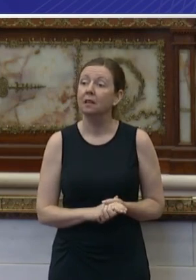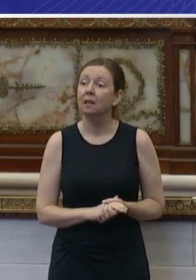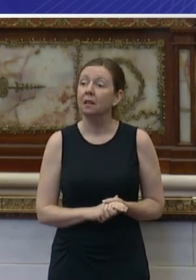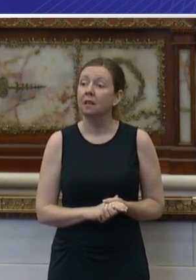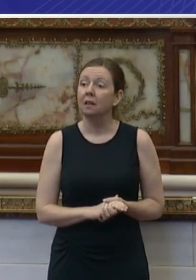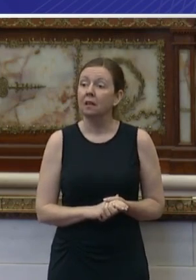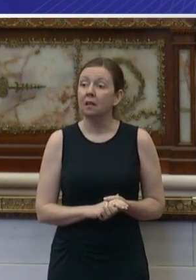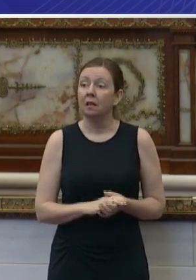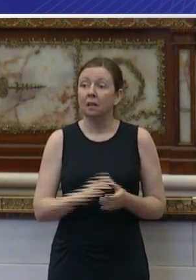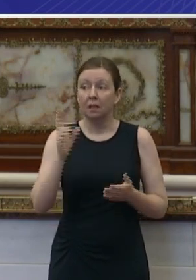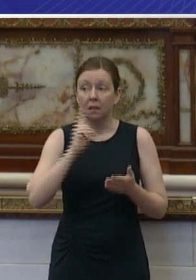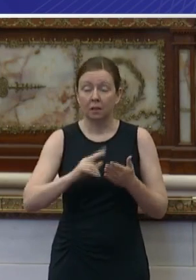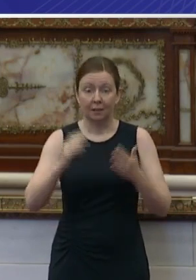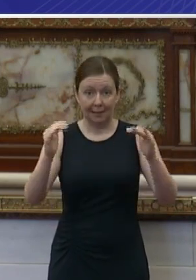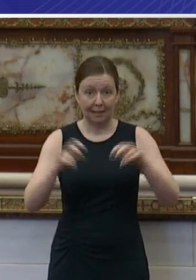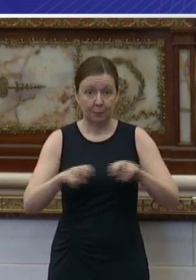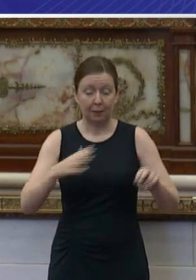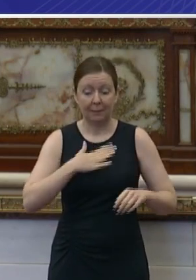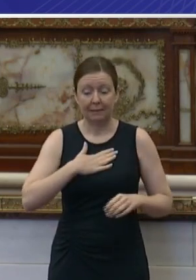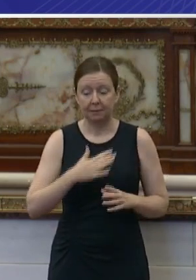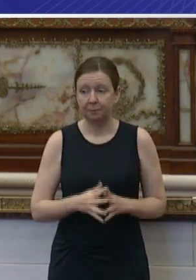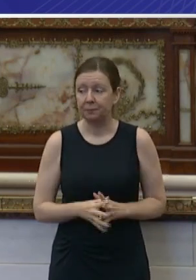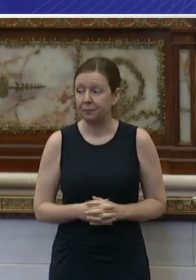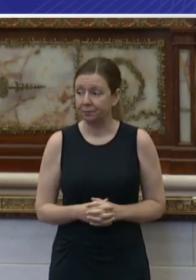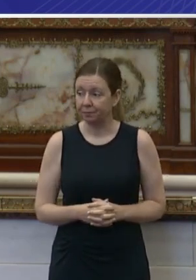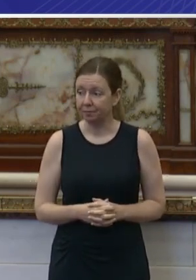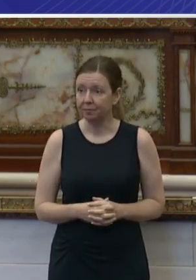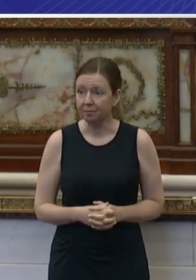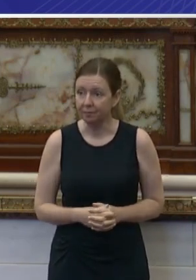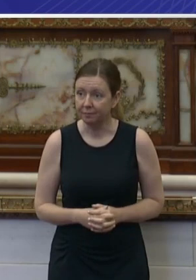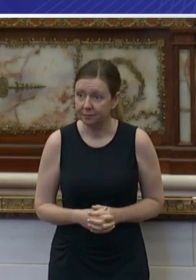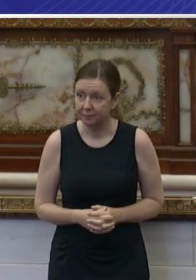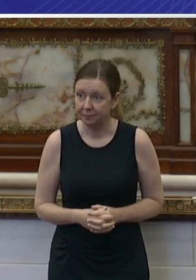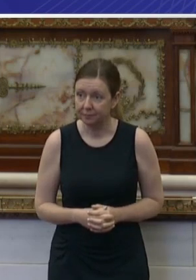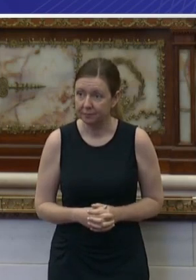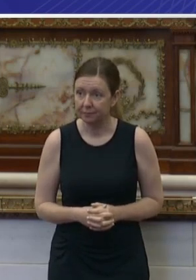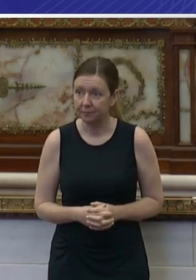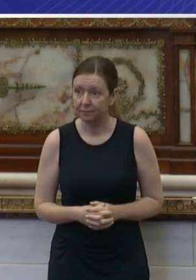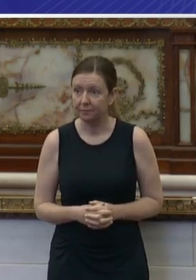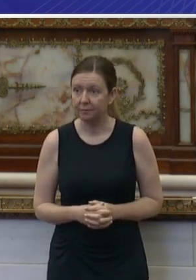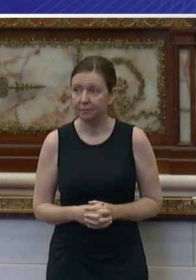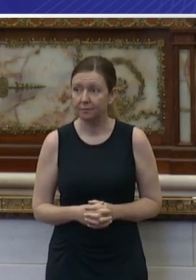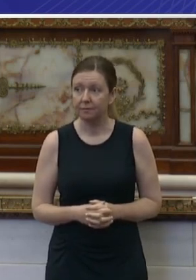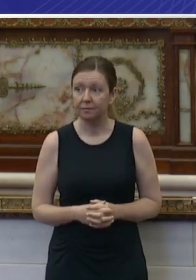Okay, and if we could have the clerk call the next panel to testify.